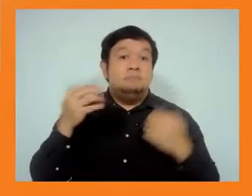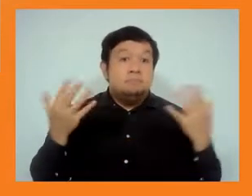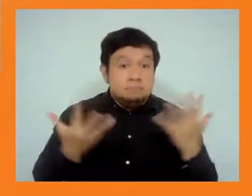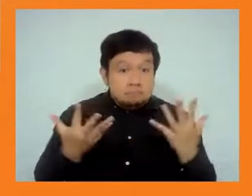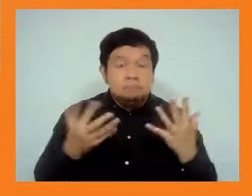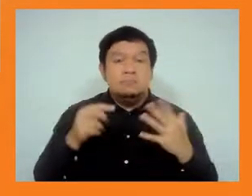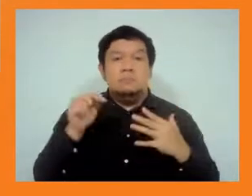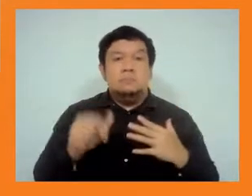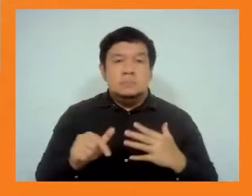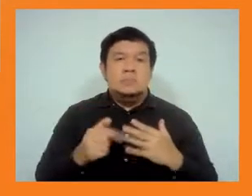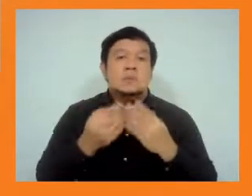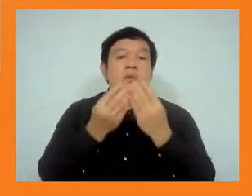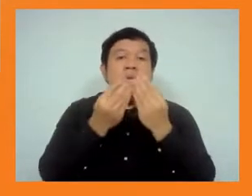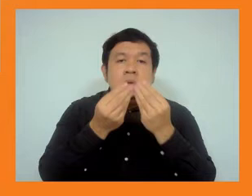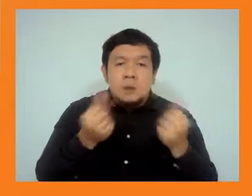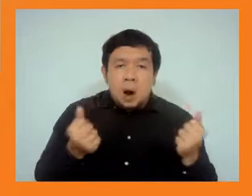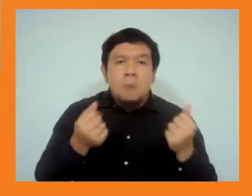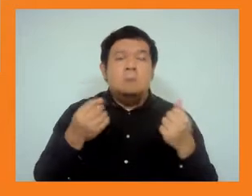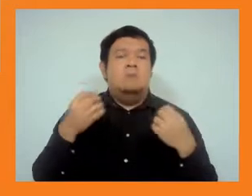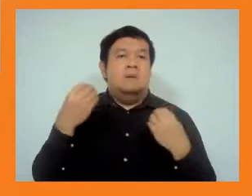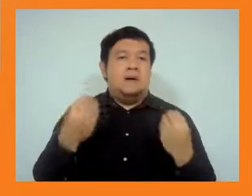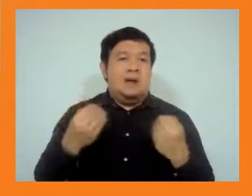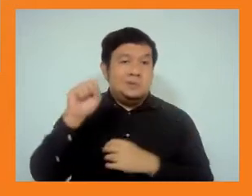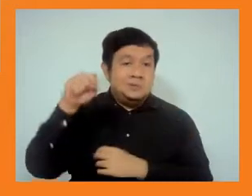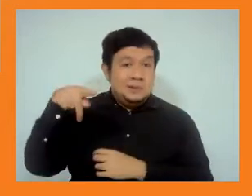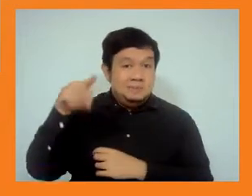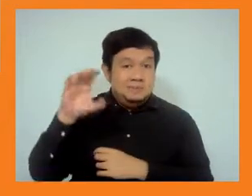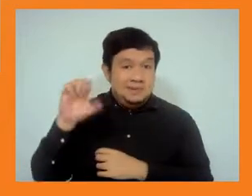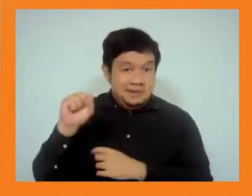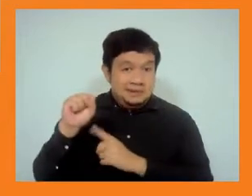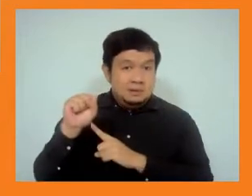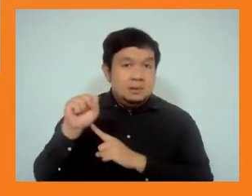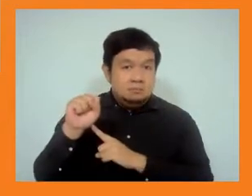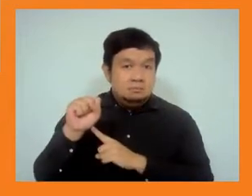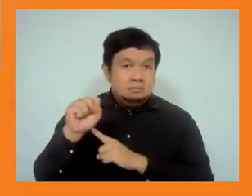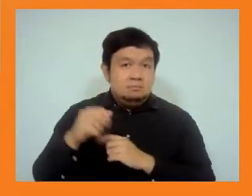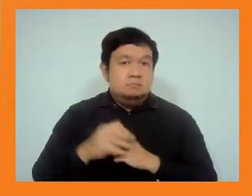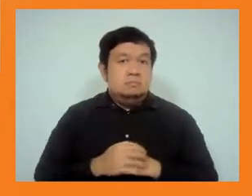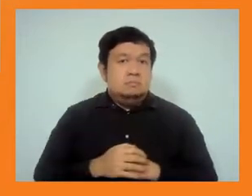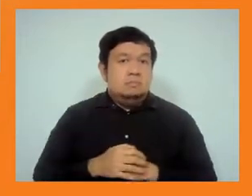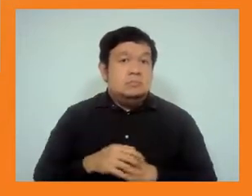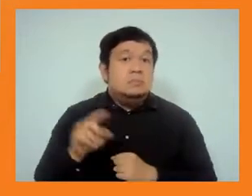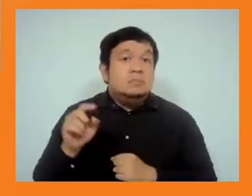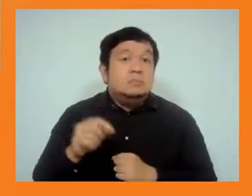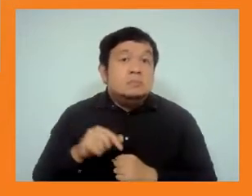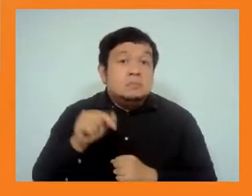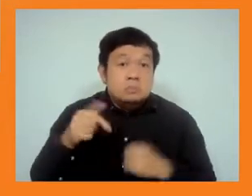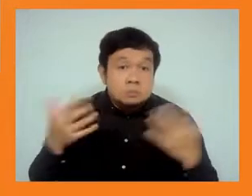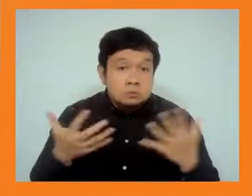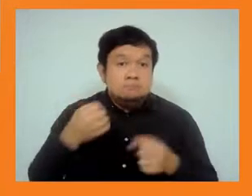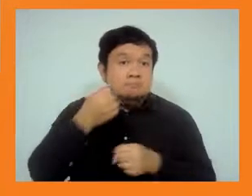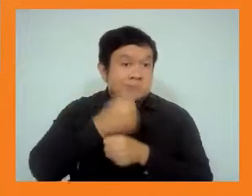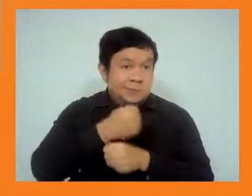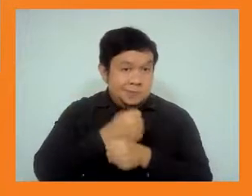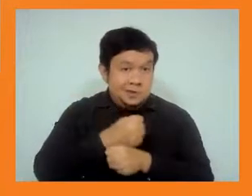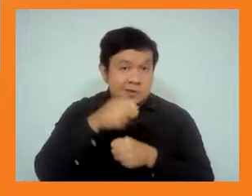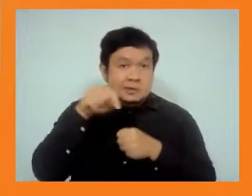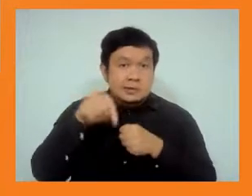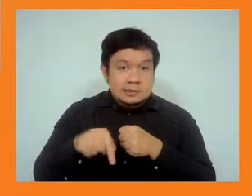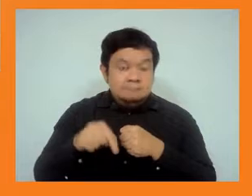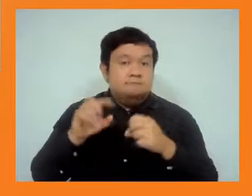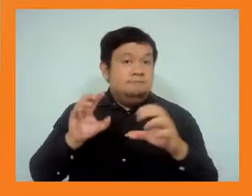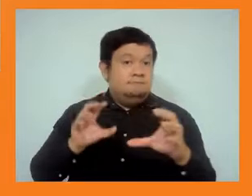full observance of labor safeguards and is their inclusion in the SPS. So next slide.